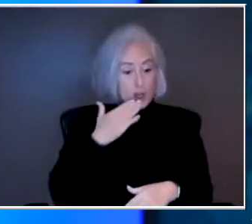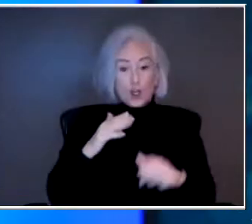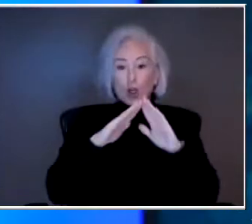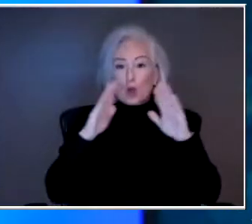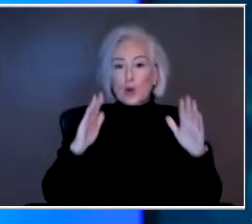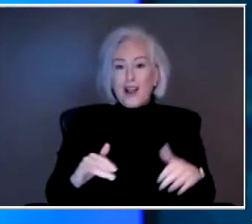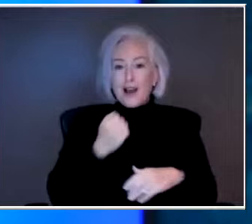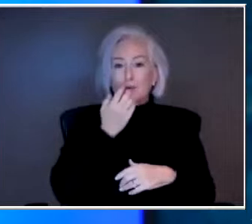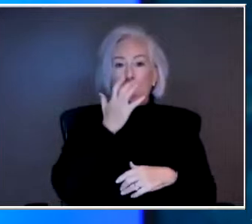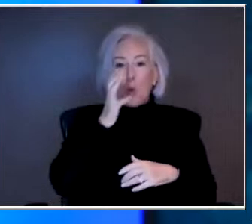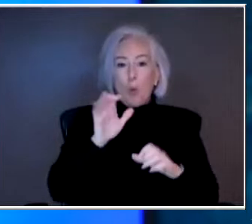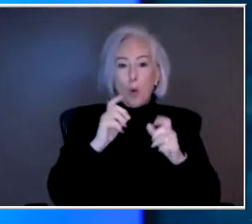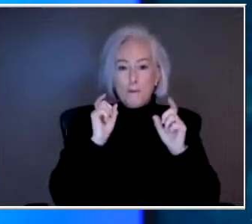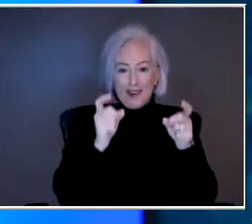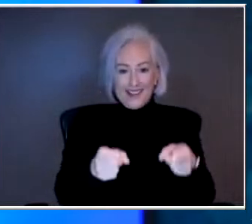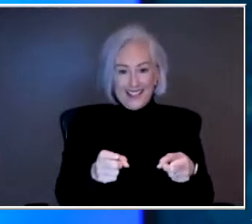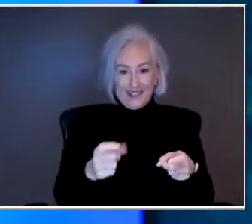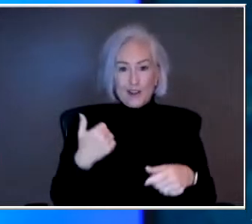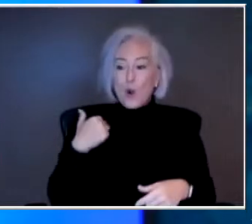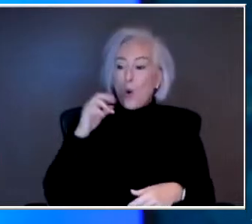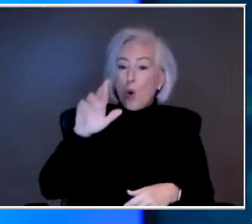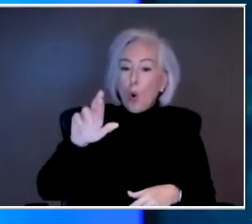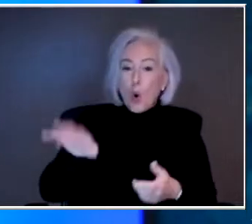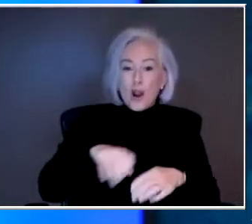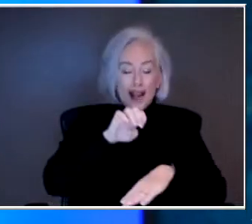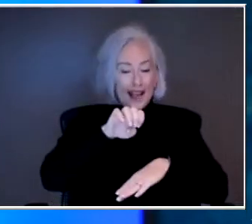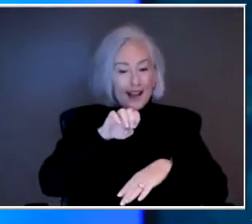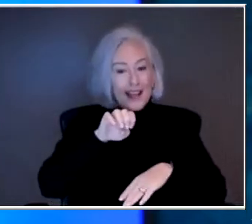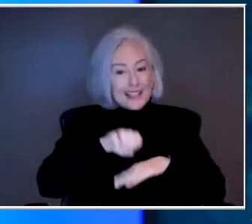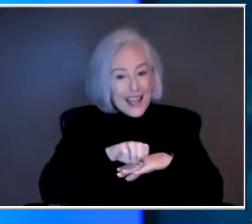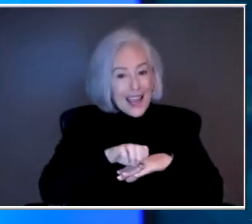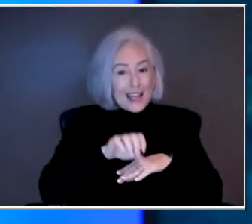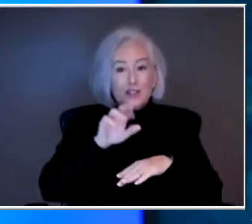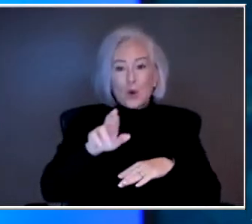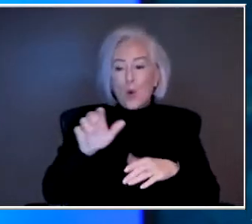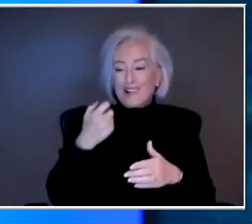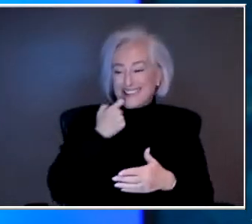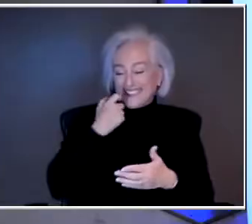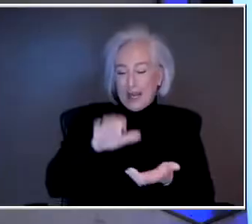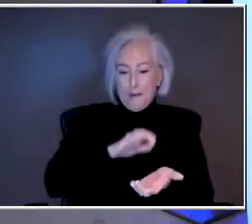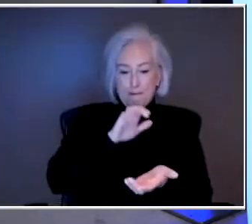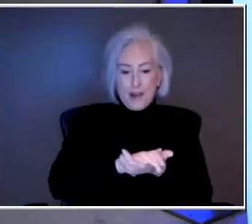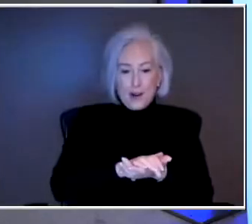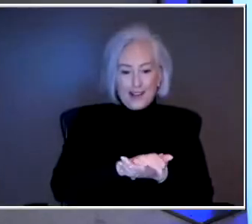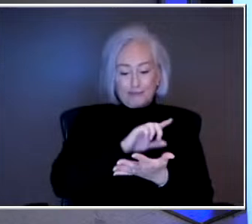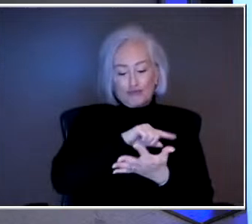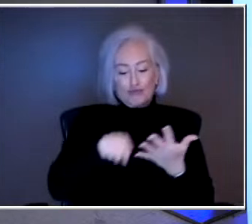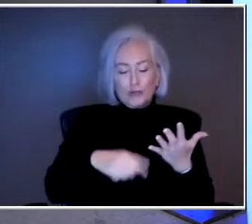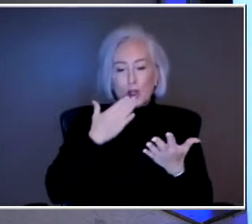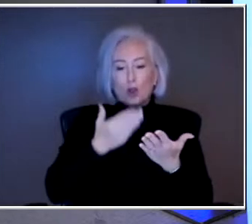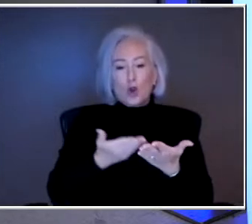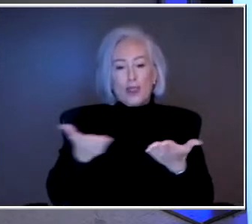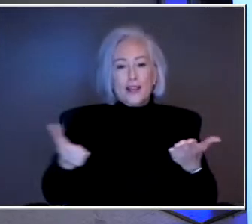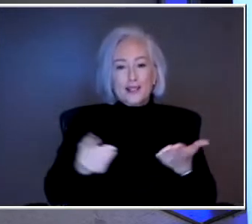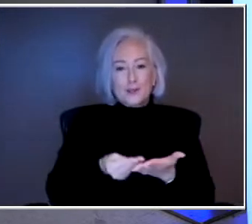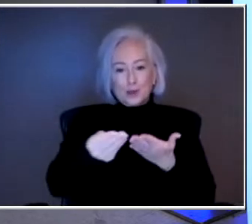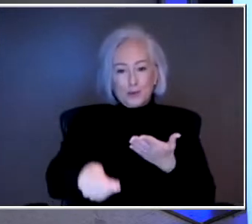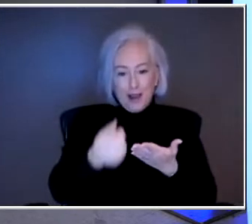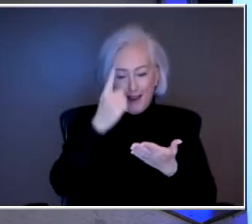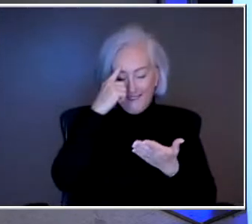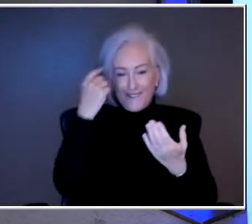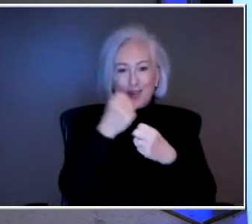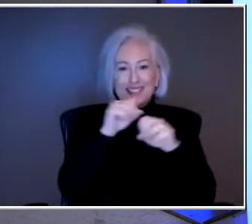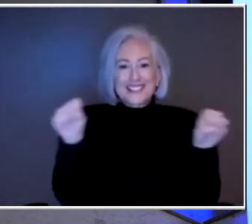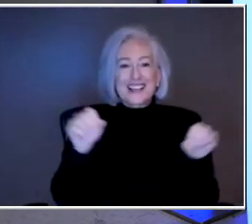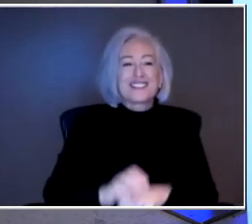married, they're great to start out their lives with all of those safety tools. Love it, love it. Okay, Stu is asking, I always hear about percentage